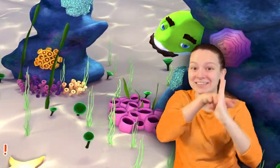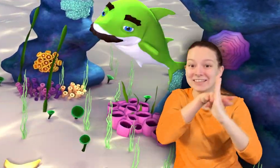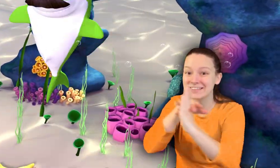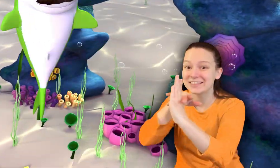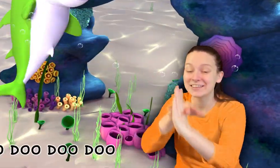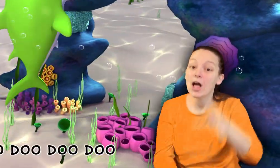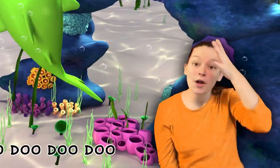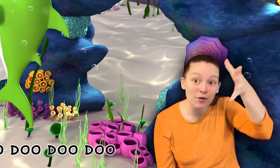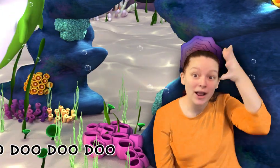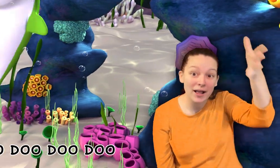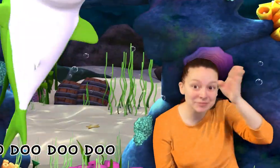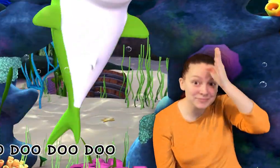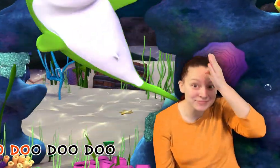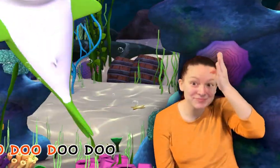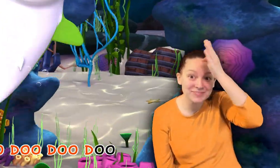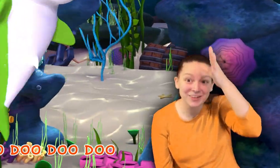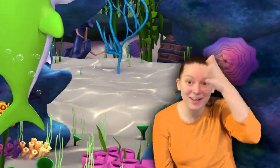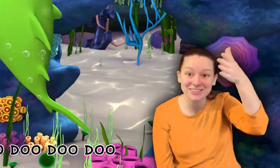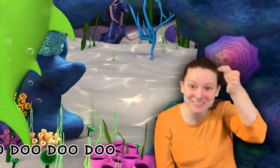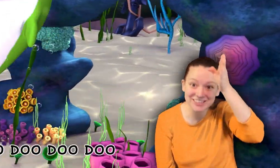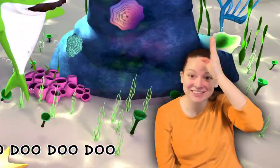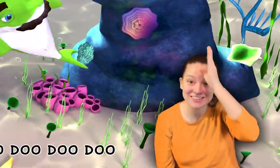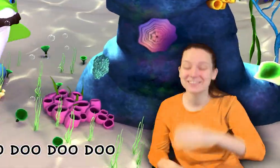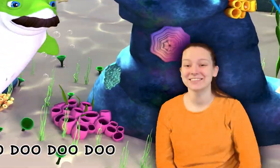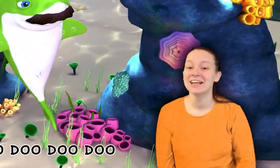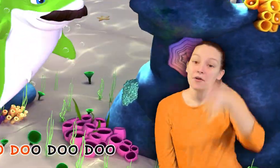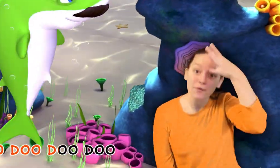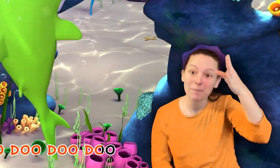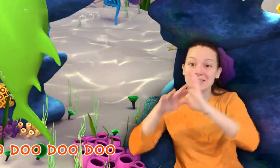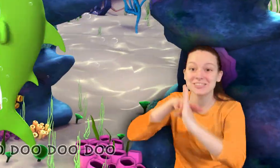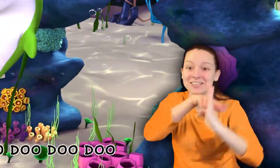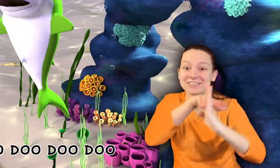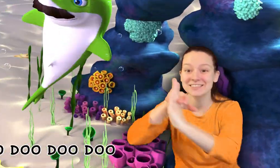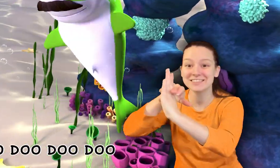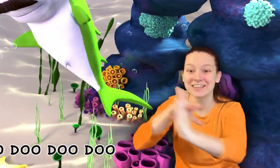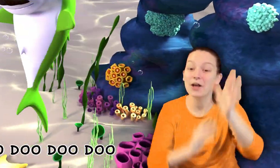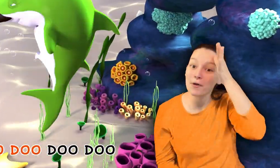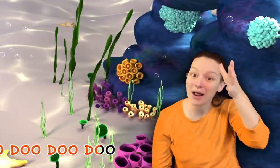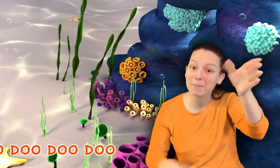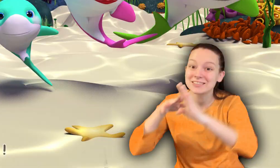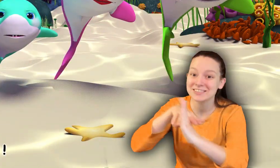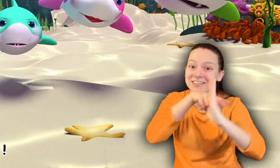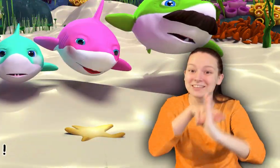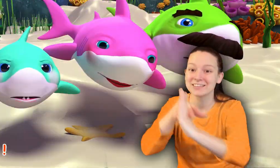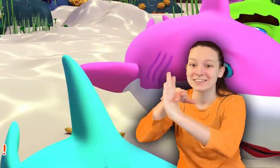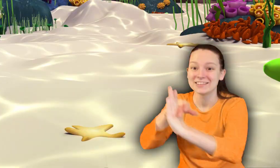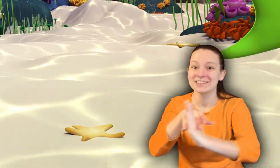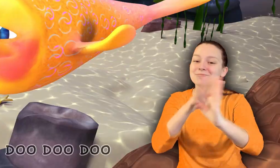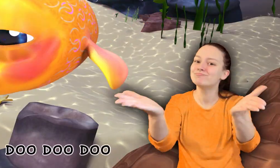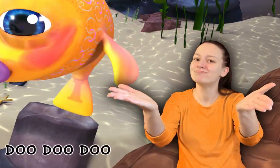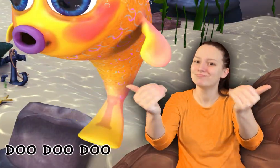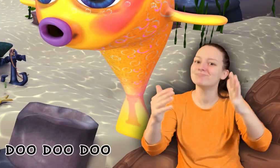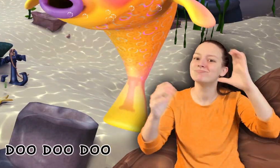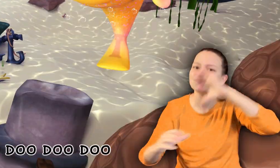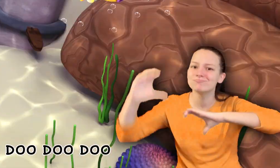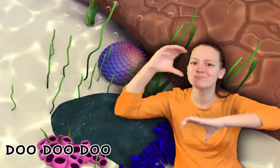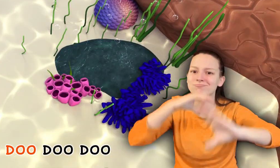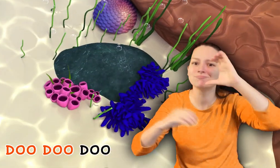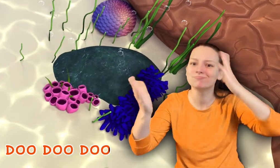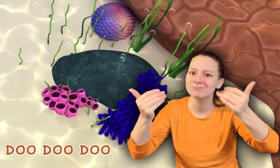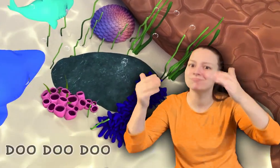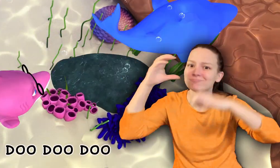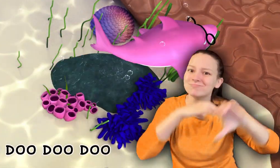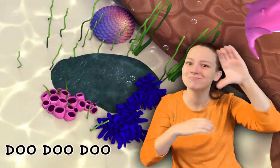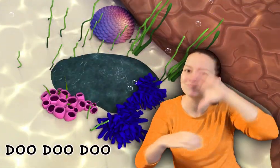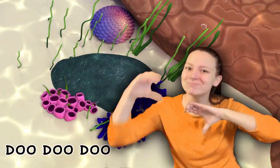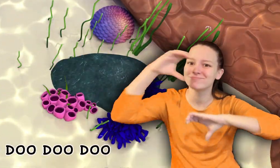shark. Grandpa shark, grandpa shark, grandpa shark, grandpa shark. Let's go hunt,